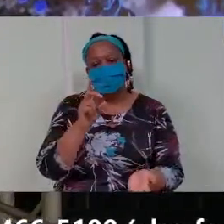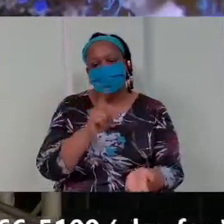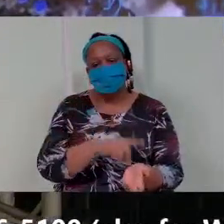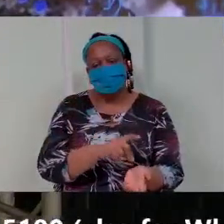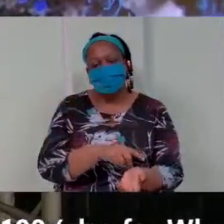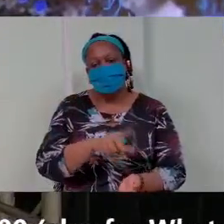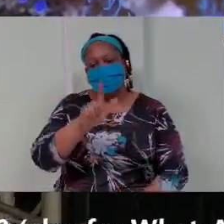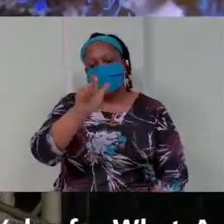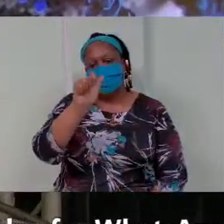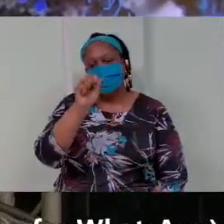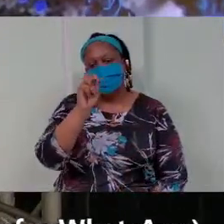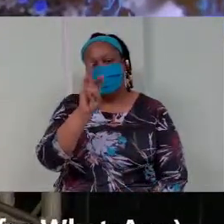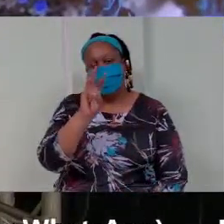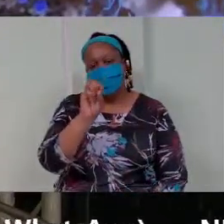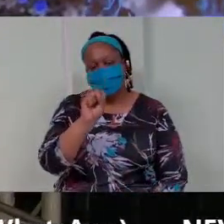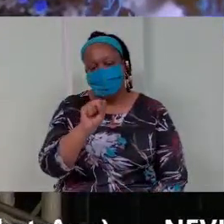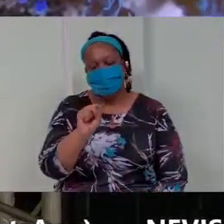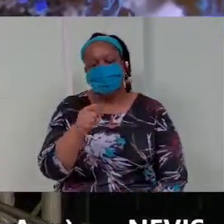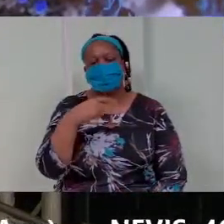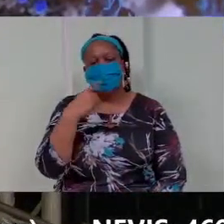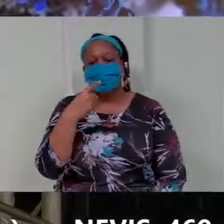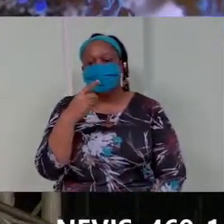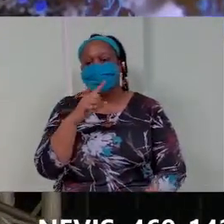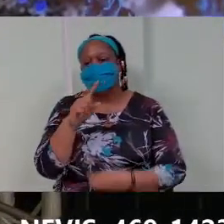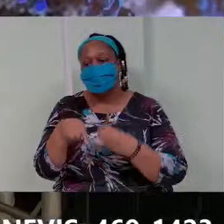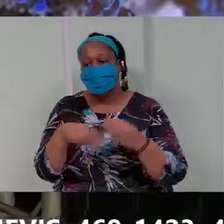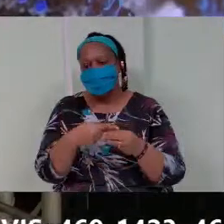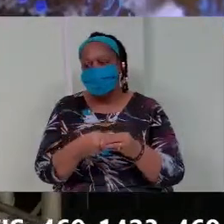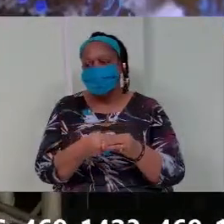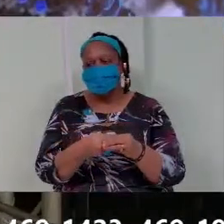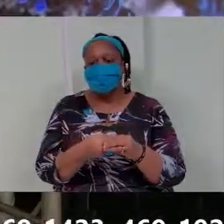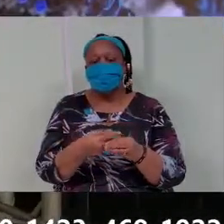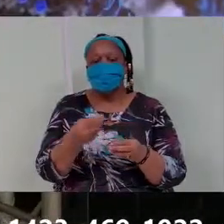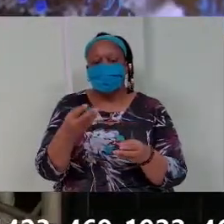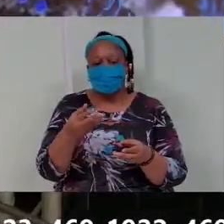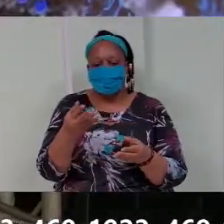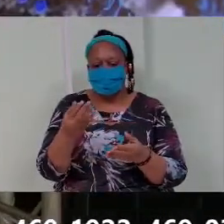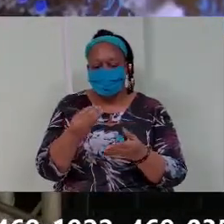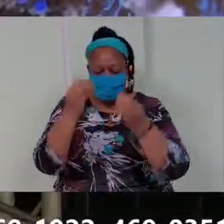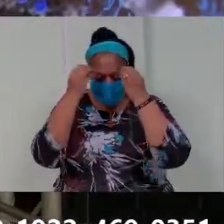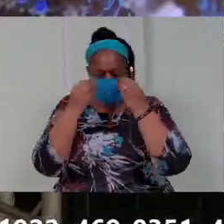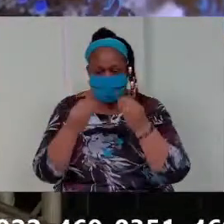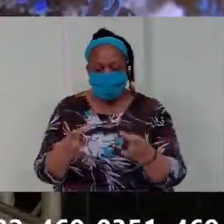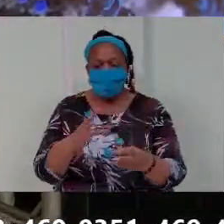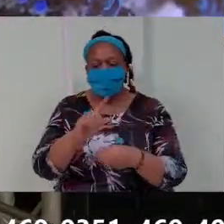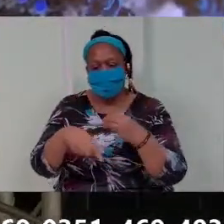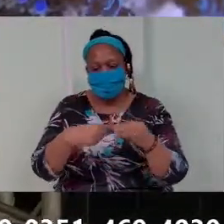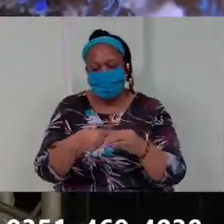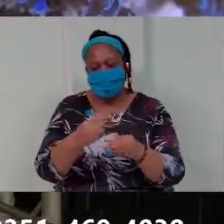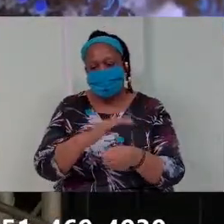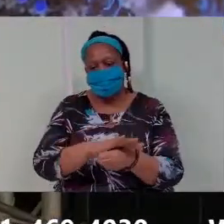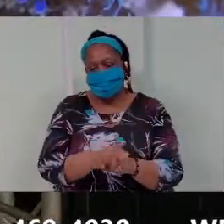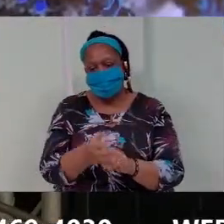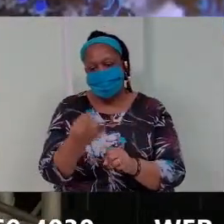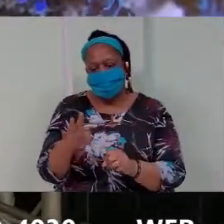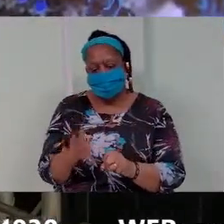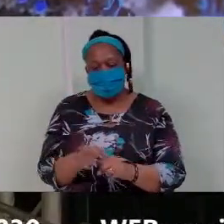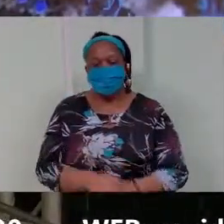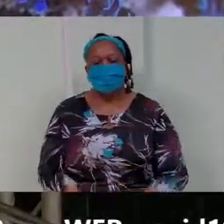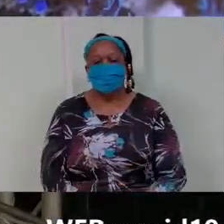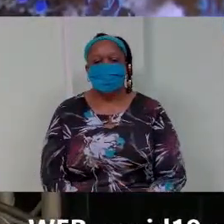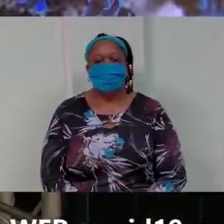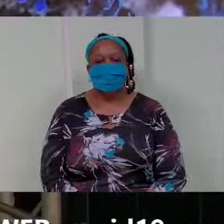the most up-to-date and relevant information with respect to the pandemic. Mr.